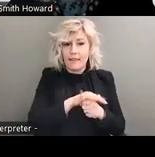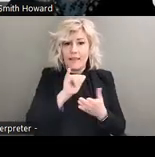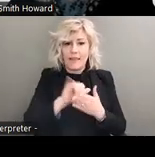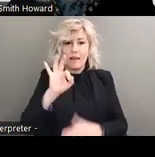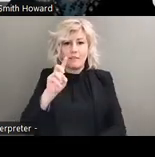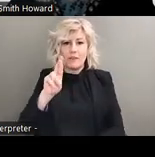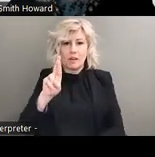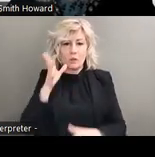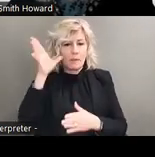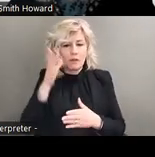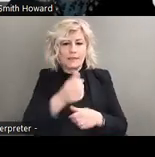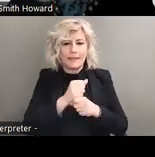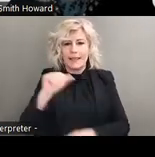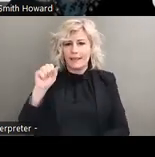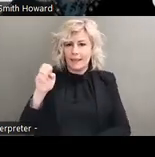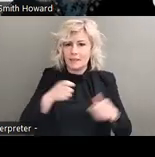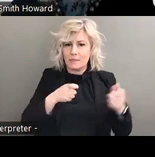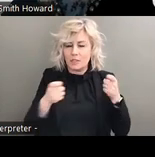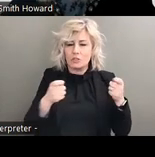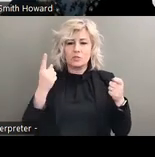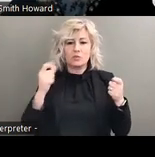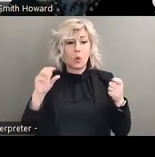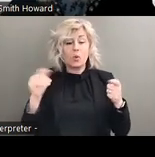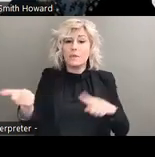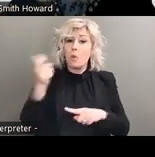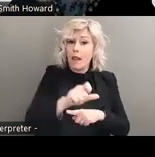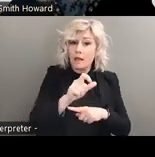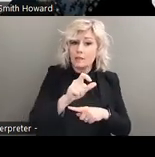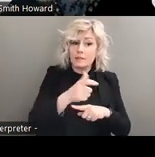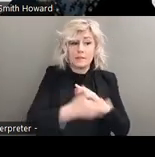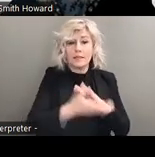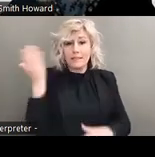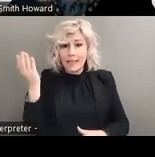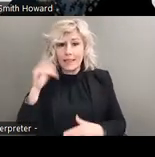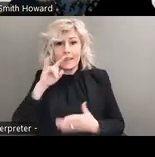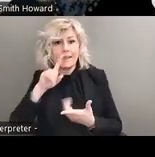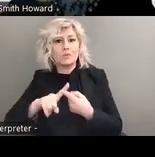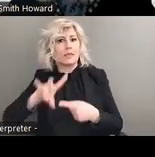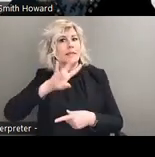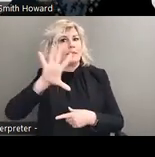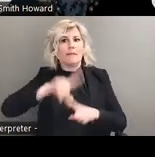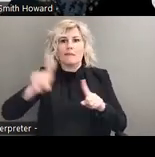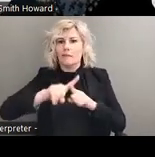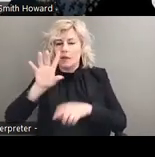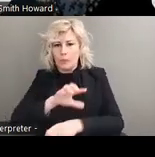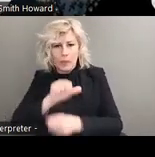get case management. So someone else is taking that child to the 75 appointments that they need to get to.